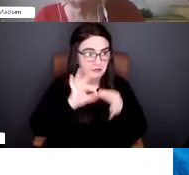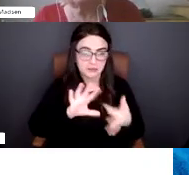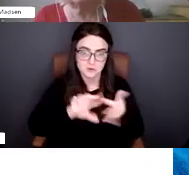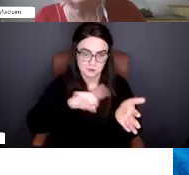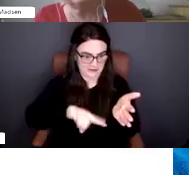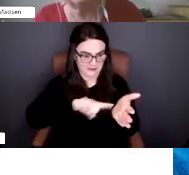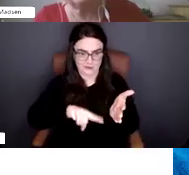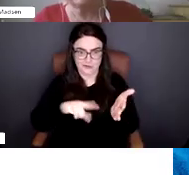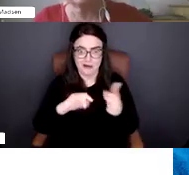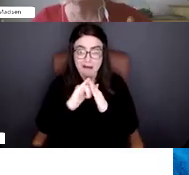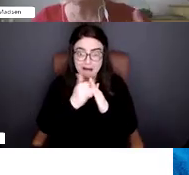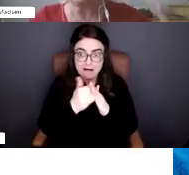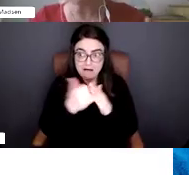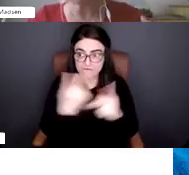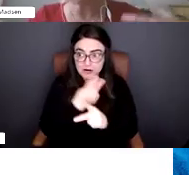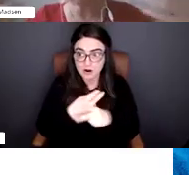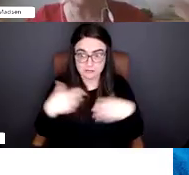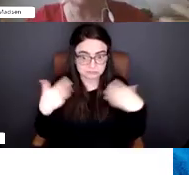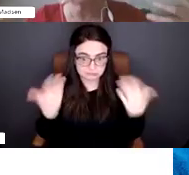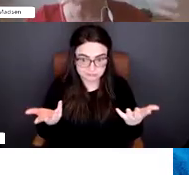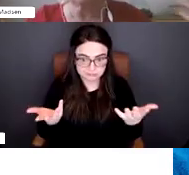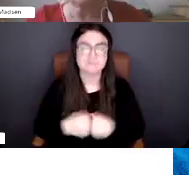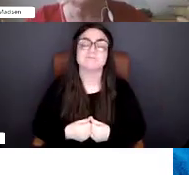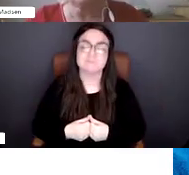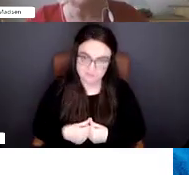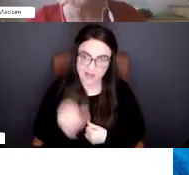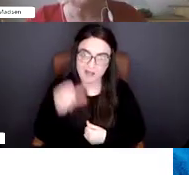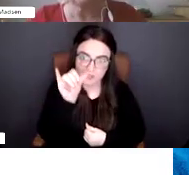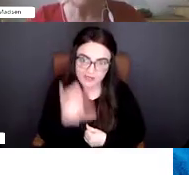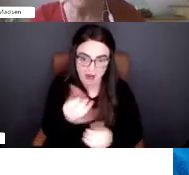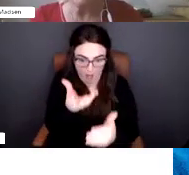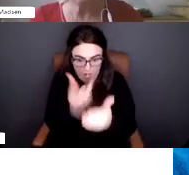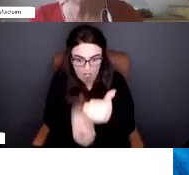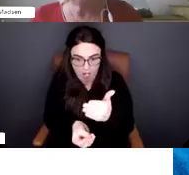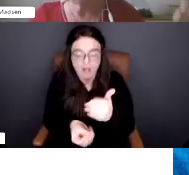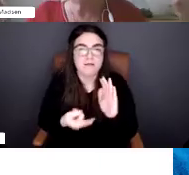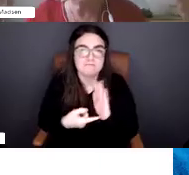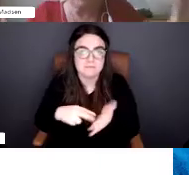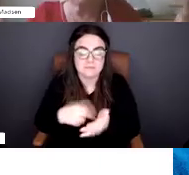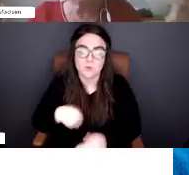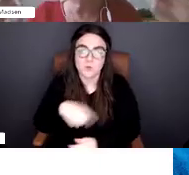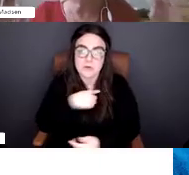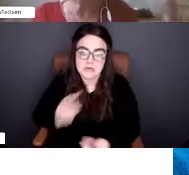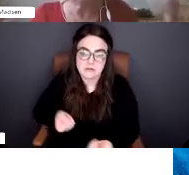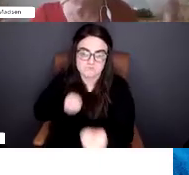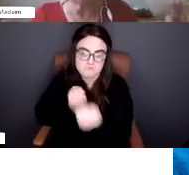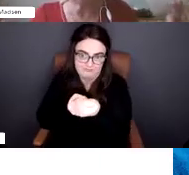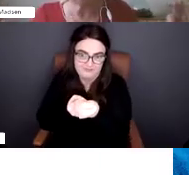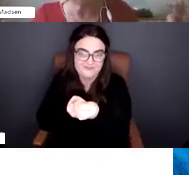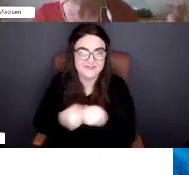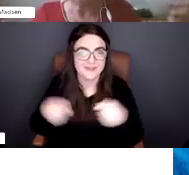So really, this began this partnership moving forward. And the project